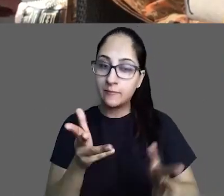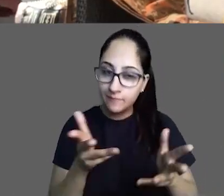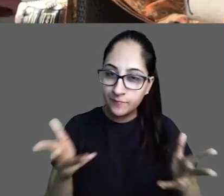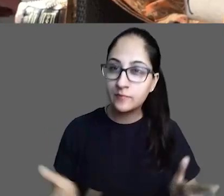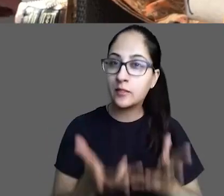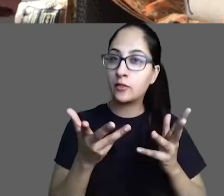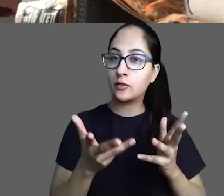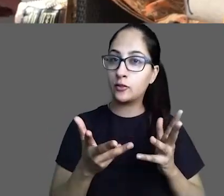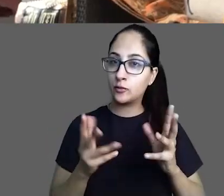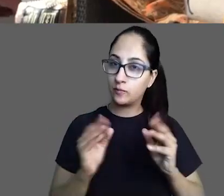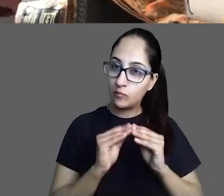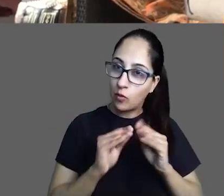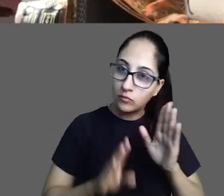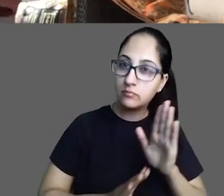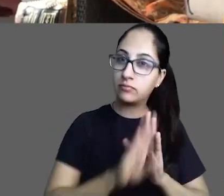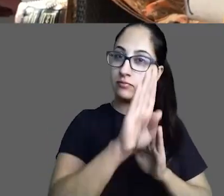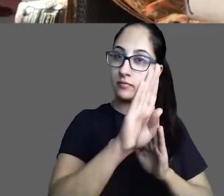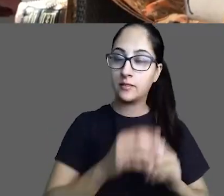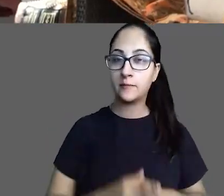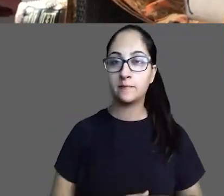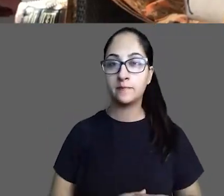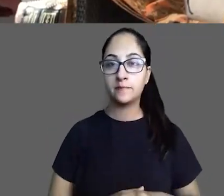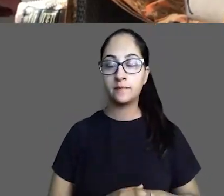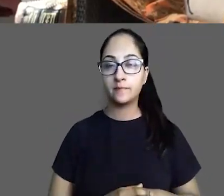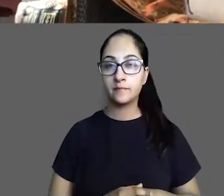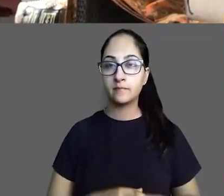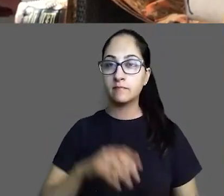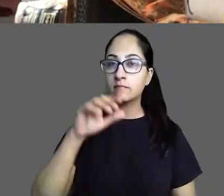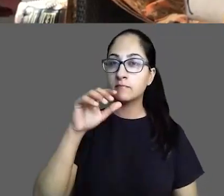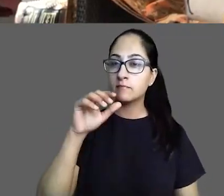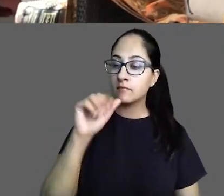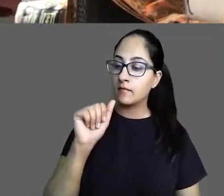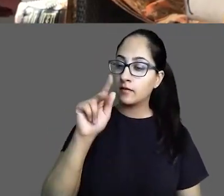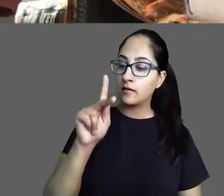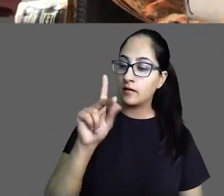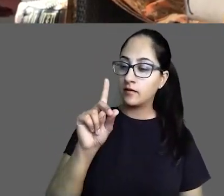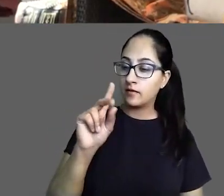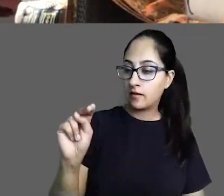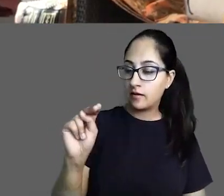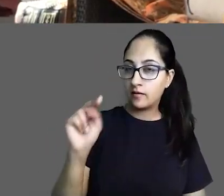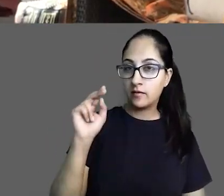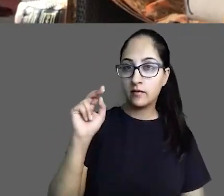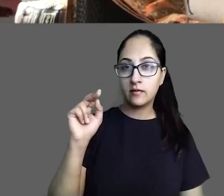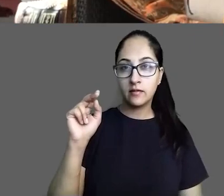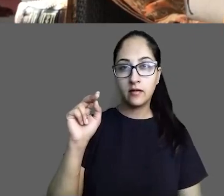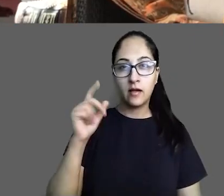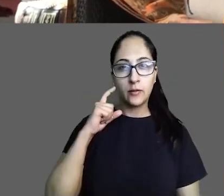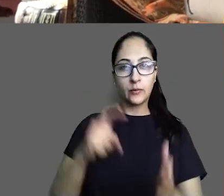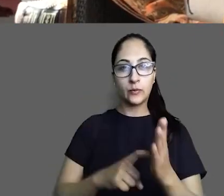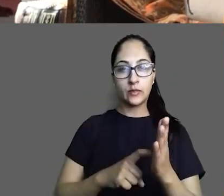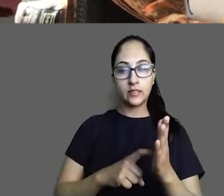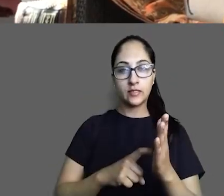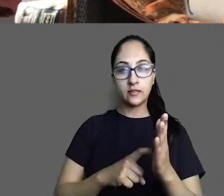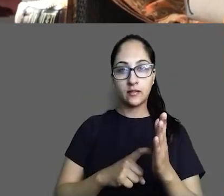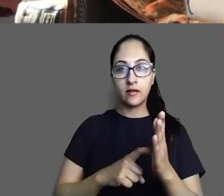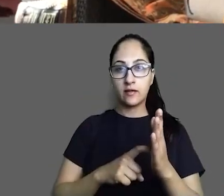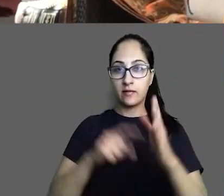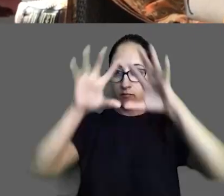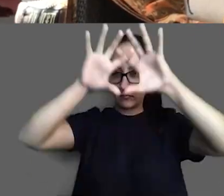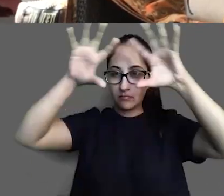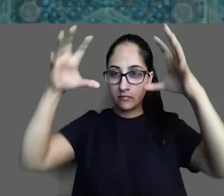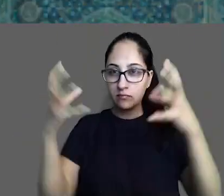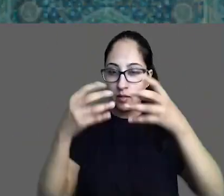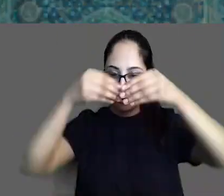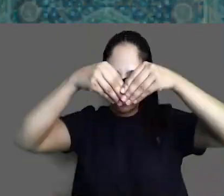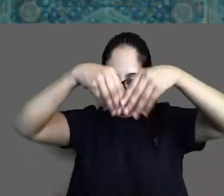AKDN that really separates it from other international development networks is that it has very long-term goals,